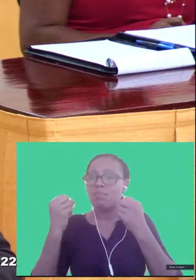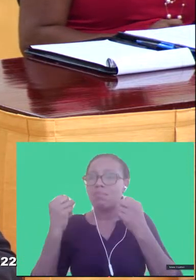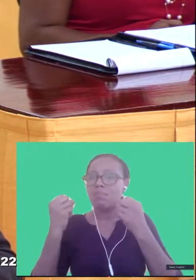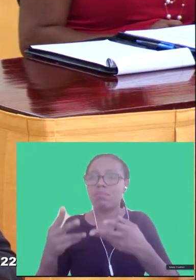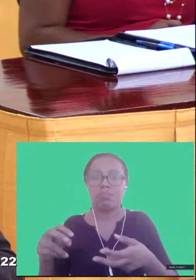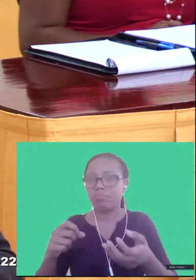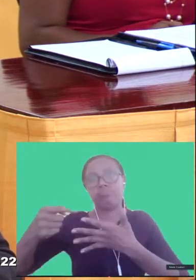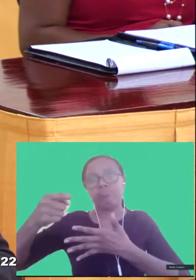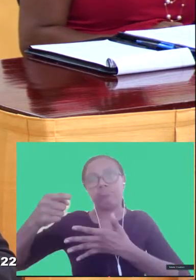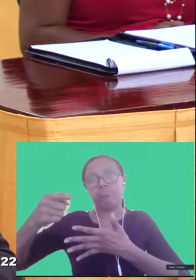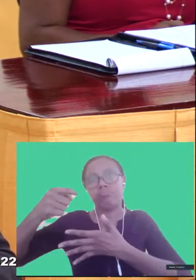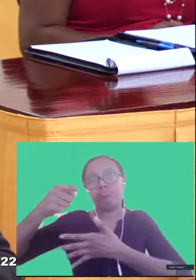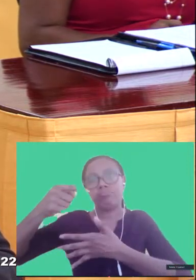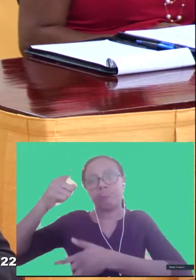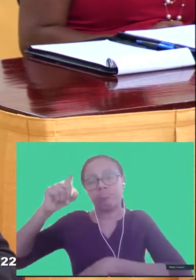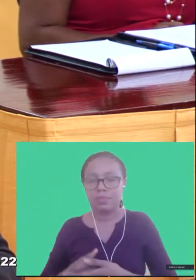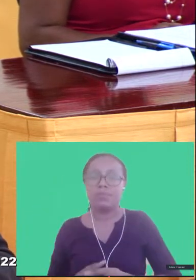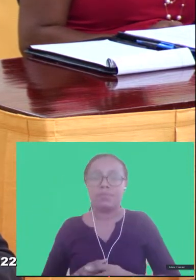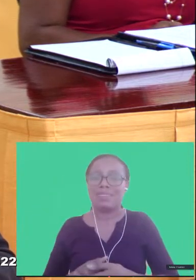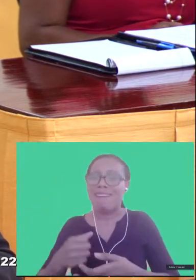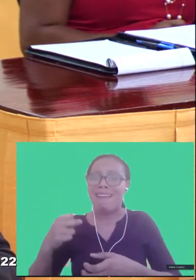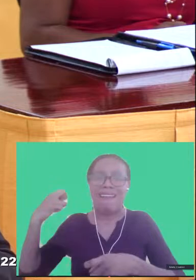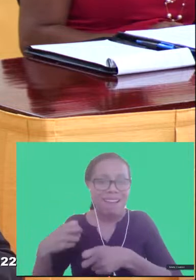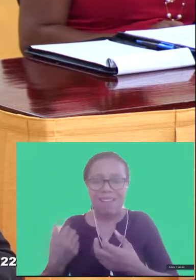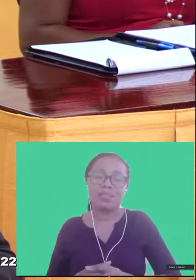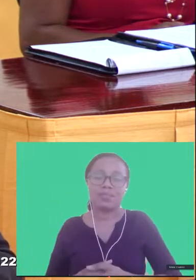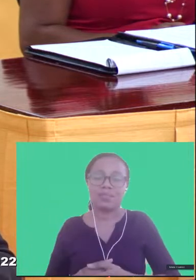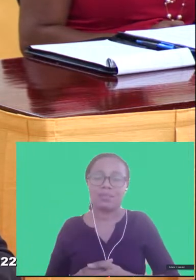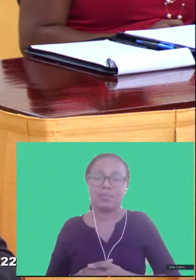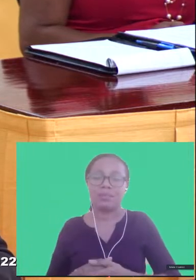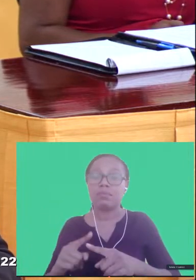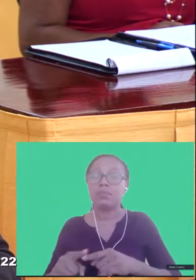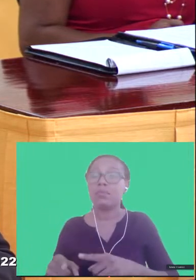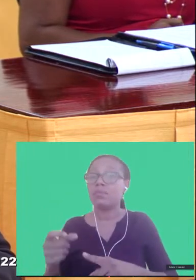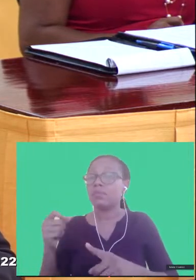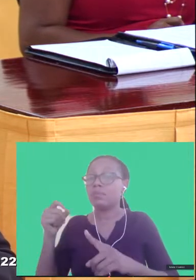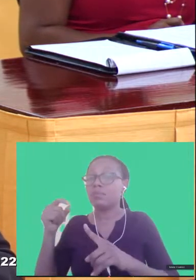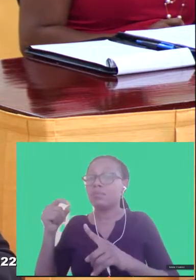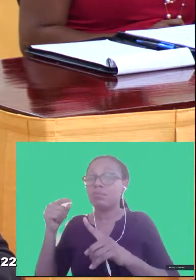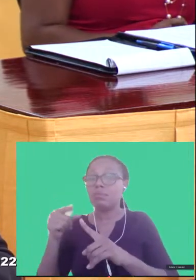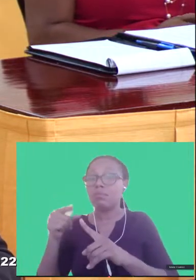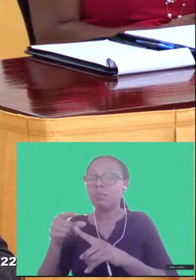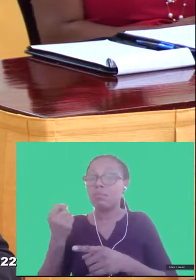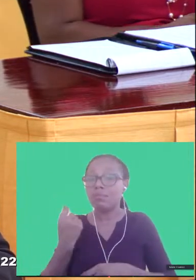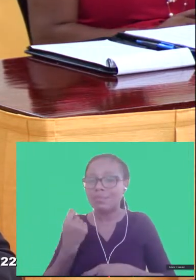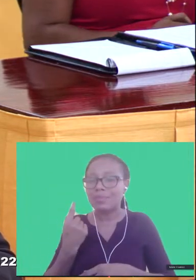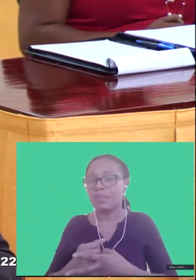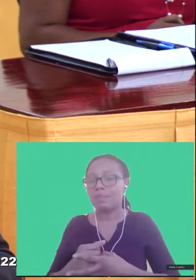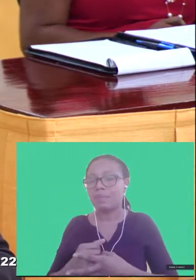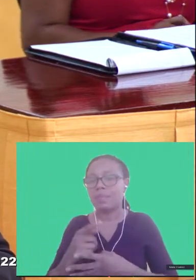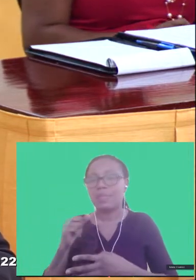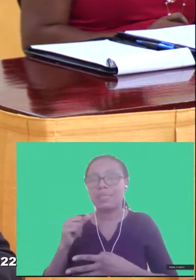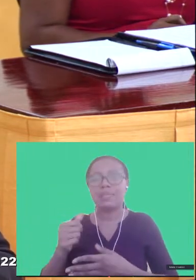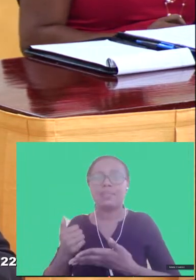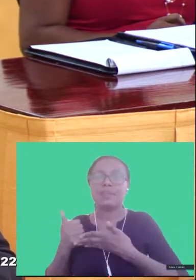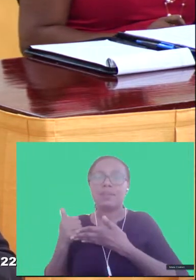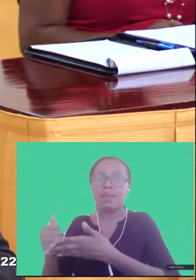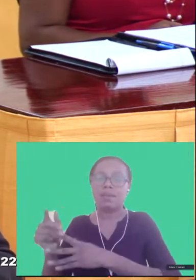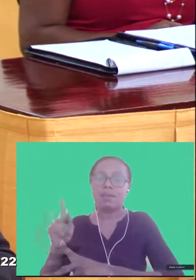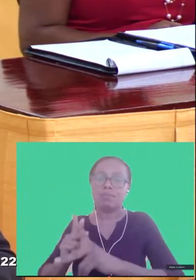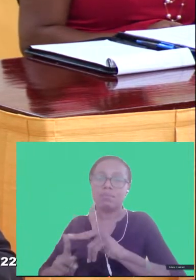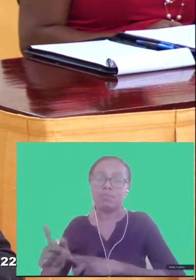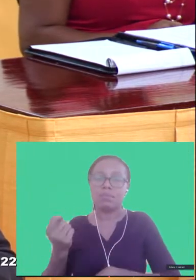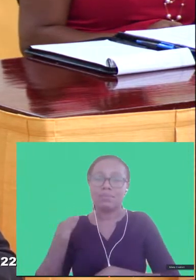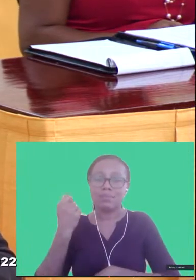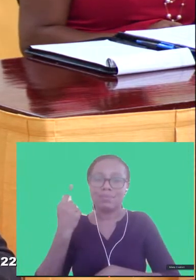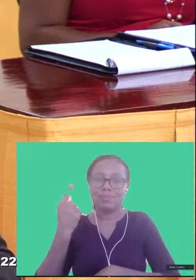to understand the basics of what management is, understand the basis of what financial planning is, understand what